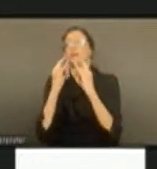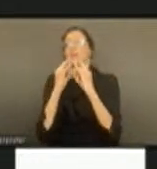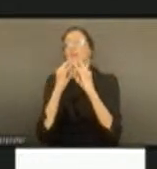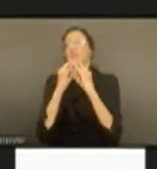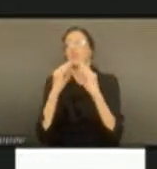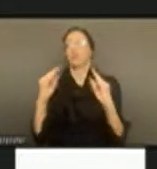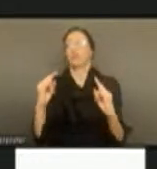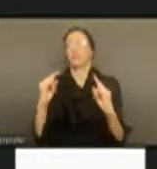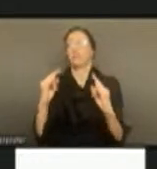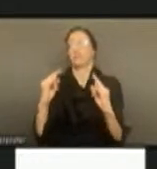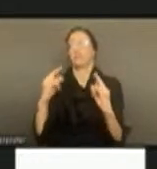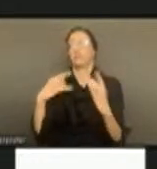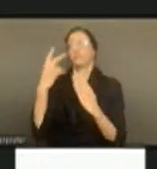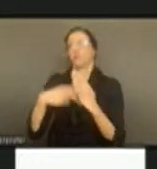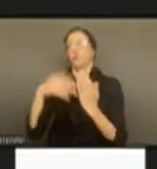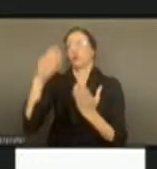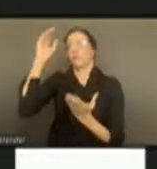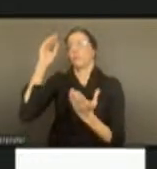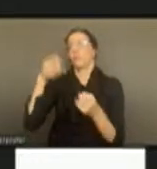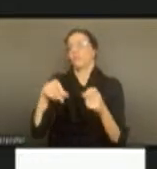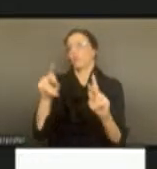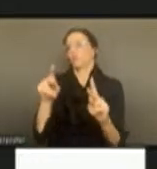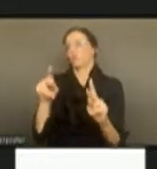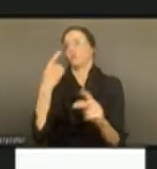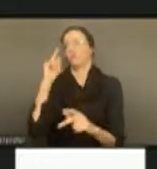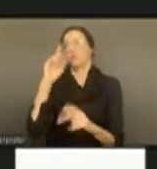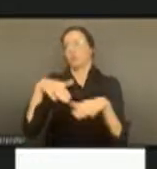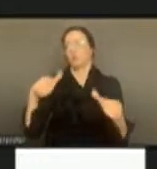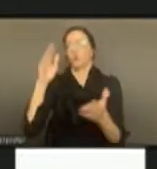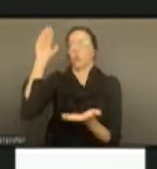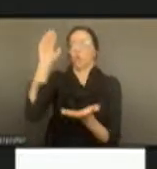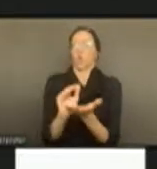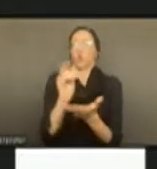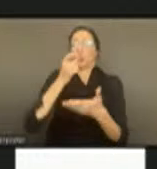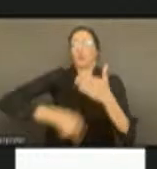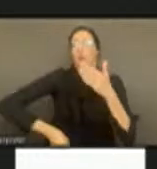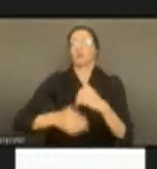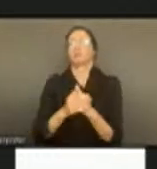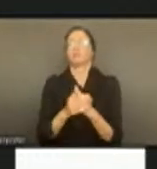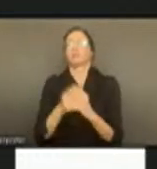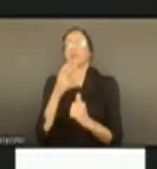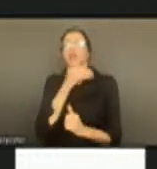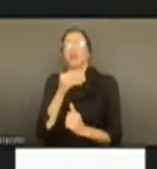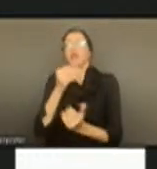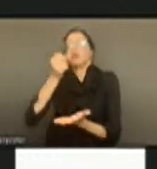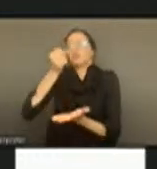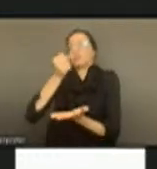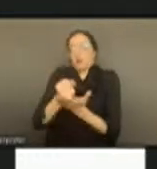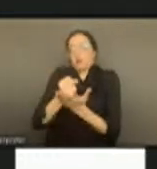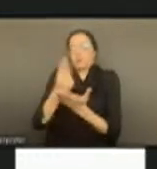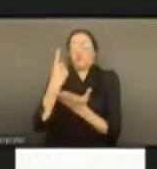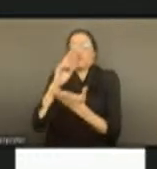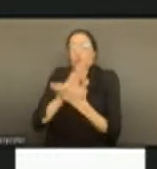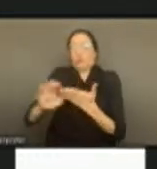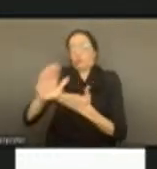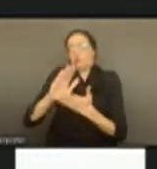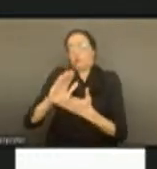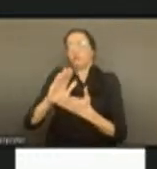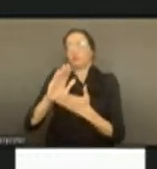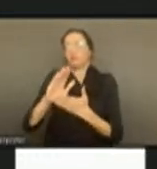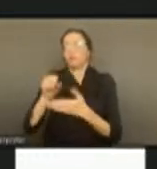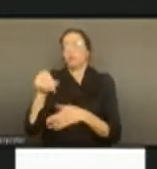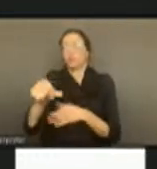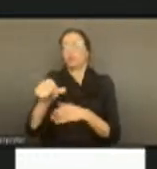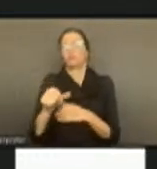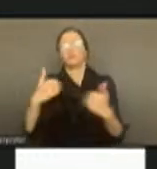on scholarships. This funding is just so vital, not only to the community, but of course to the artists that provide this